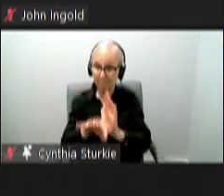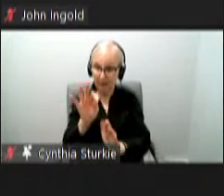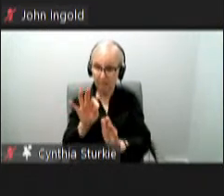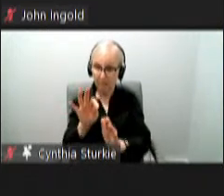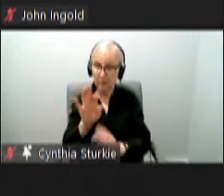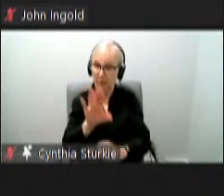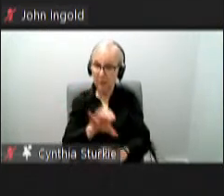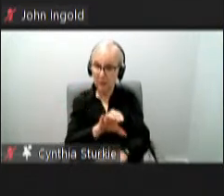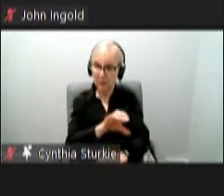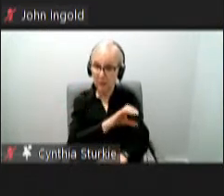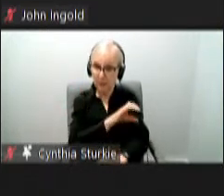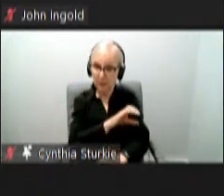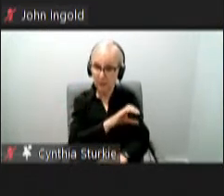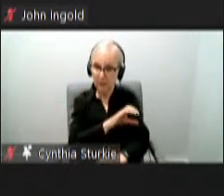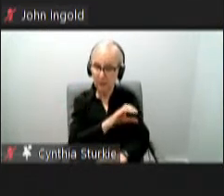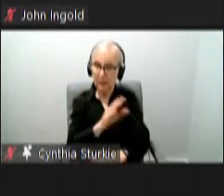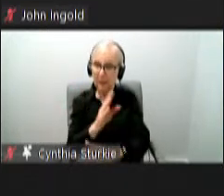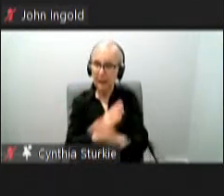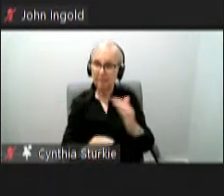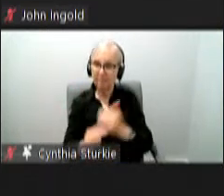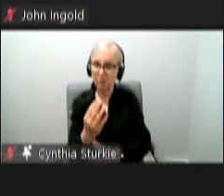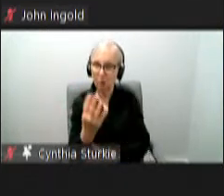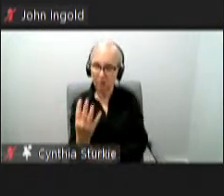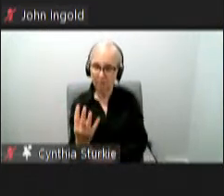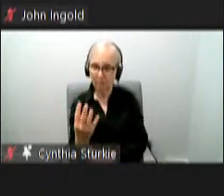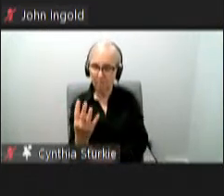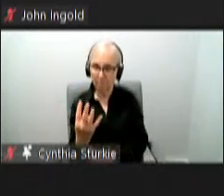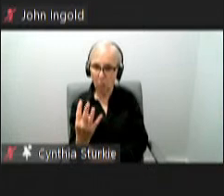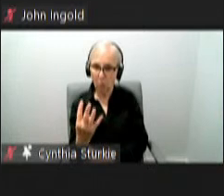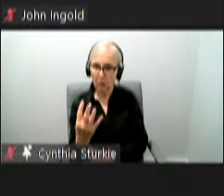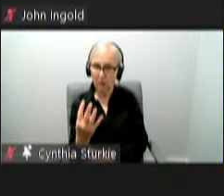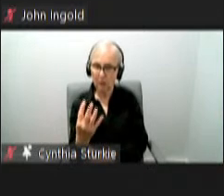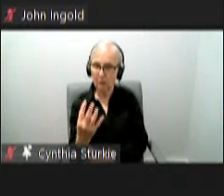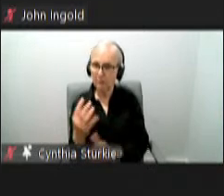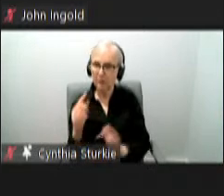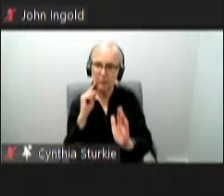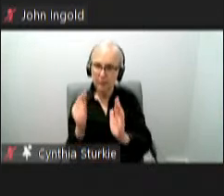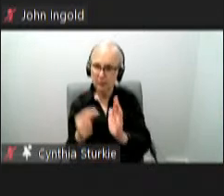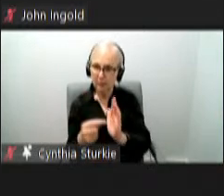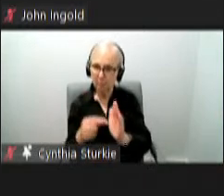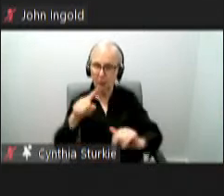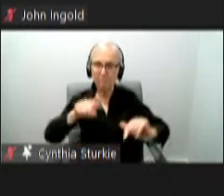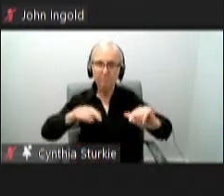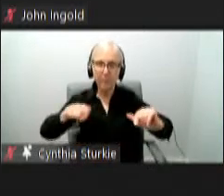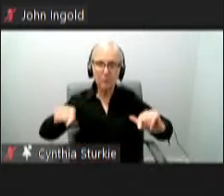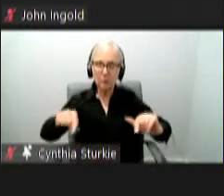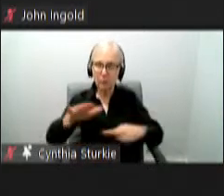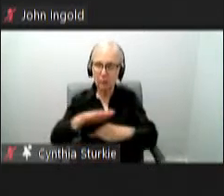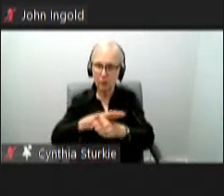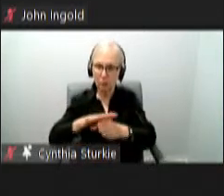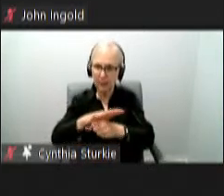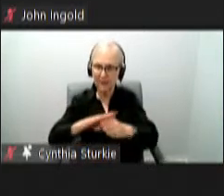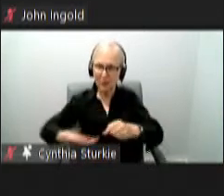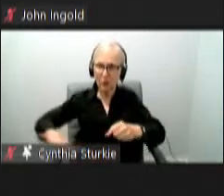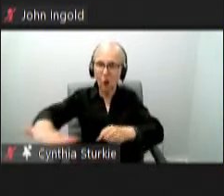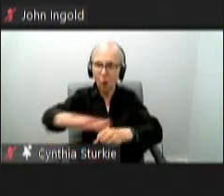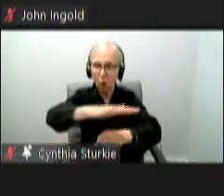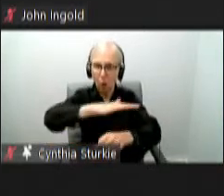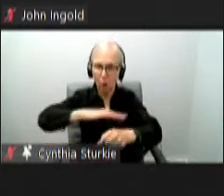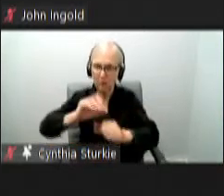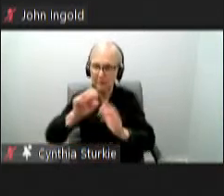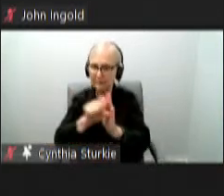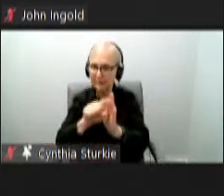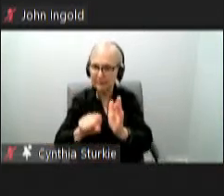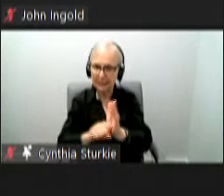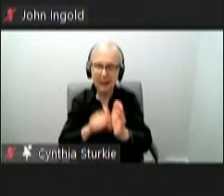in Colorado and a handful of BA4 detections, and they are from multiple locations across the state. I